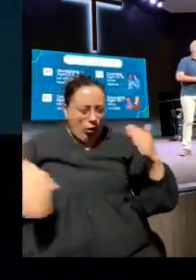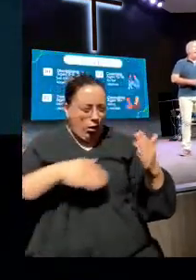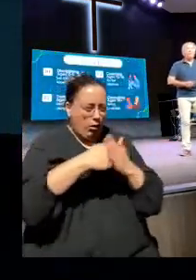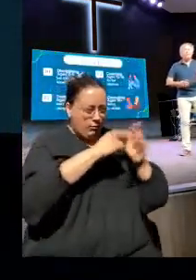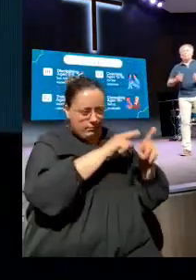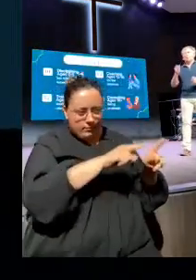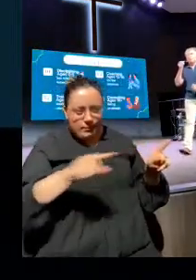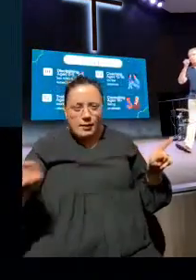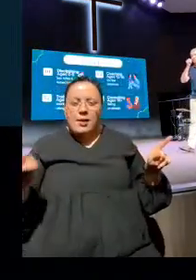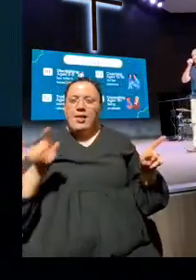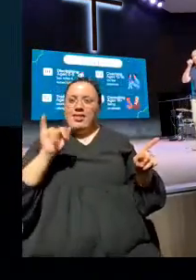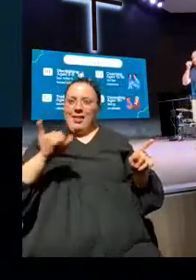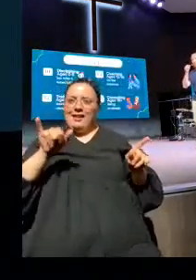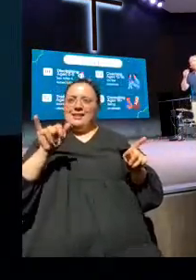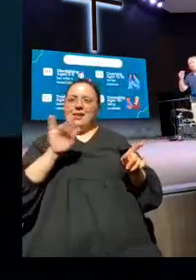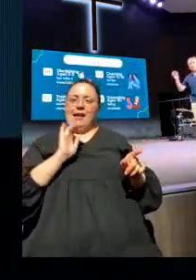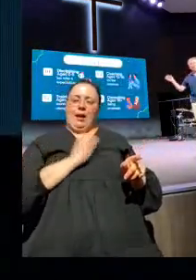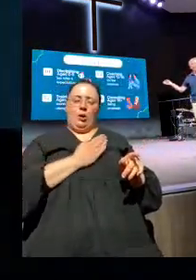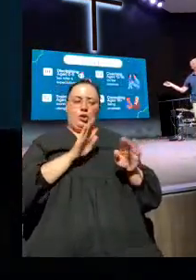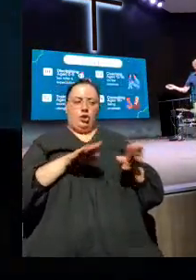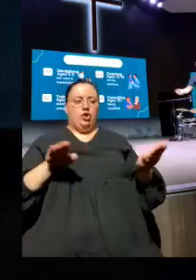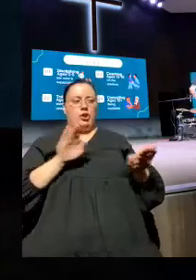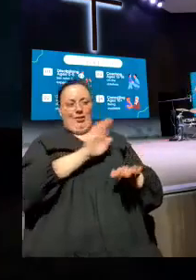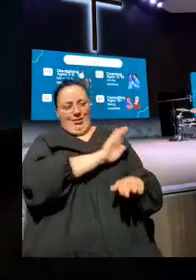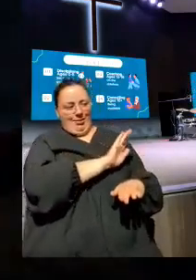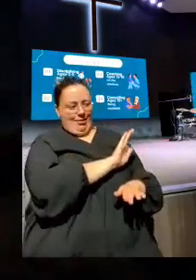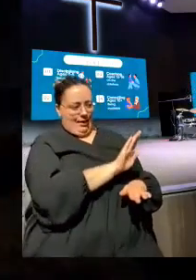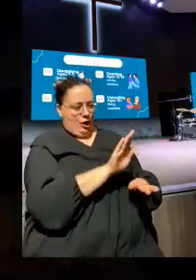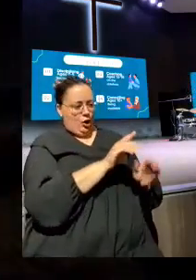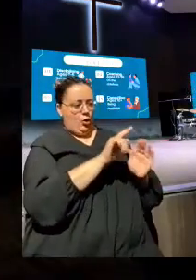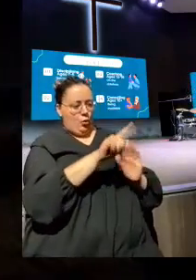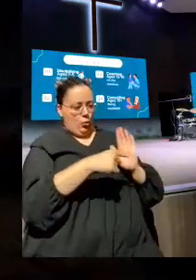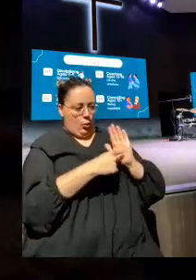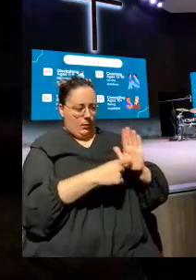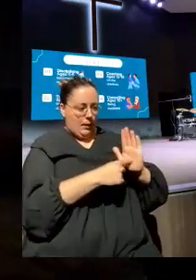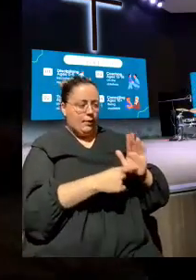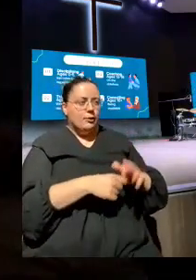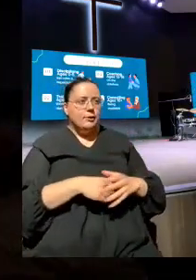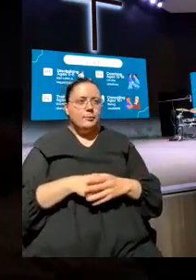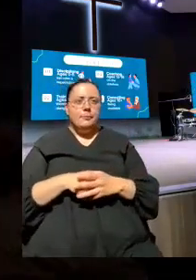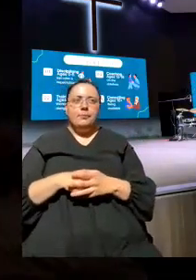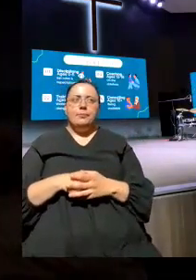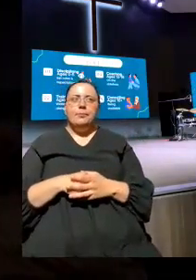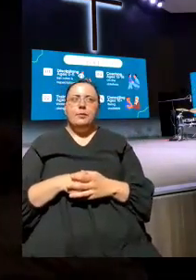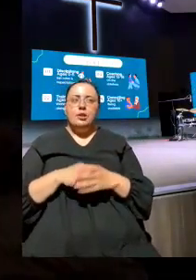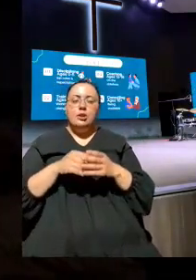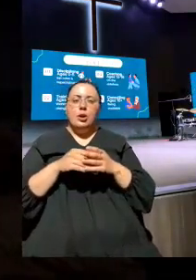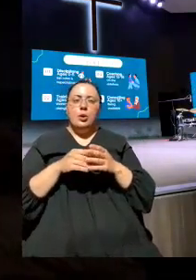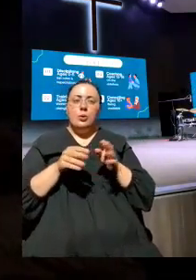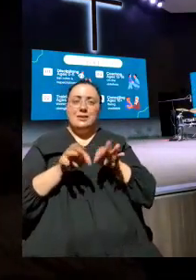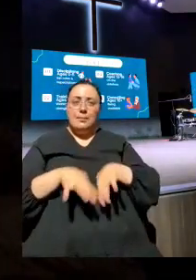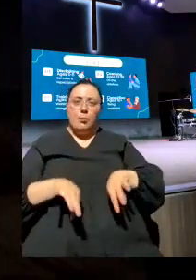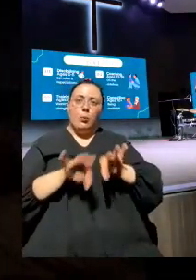have that with our children. It's why we encourage our parents to teach your kids the stories about the Bible at the very youngest of